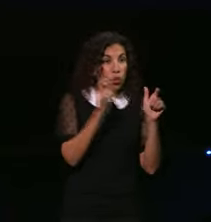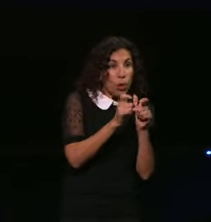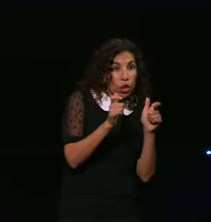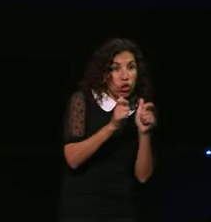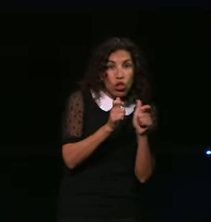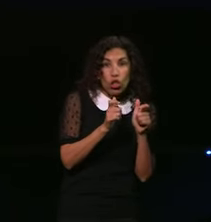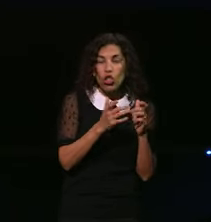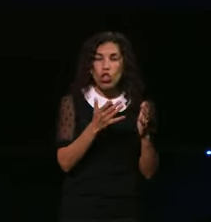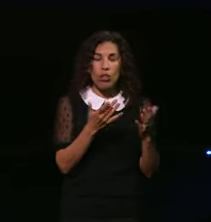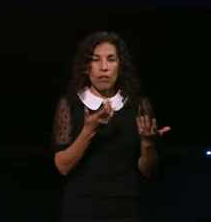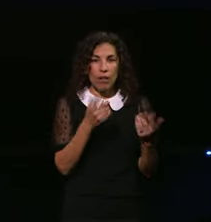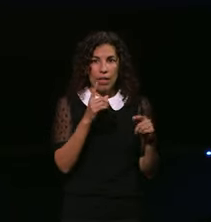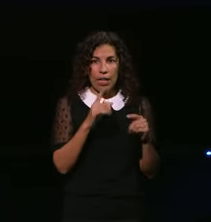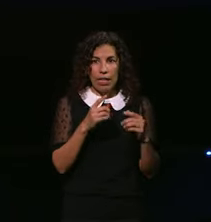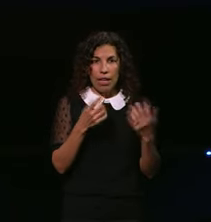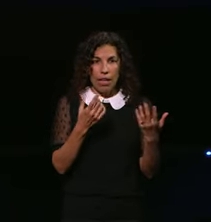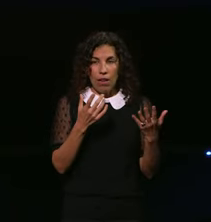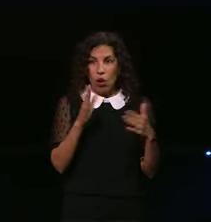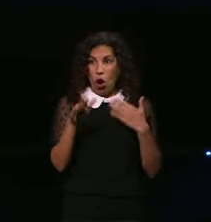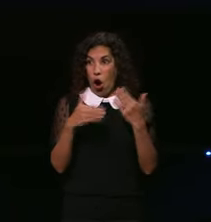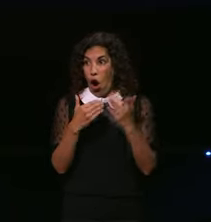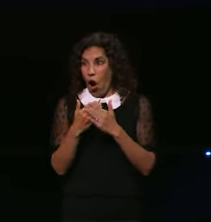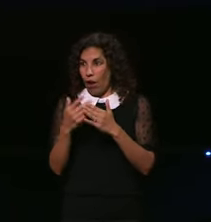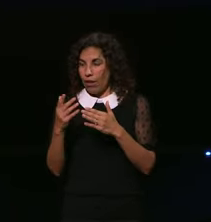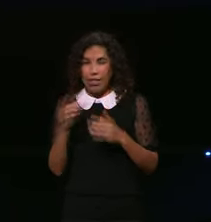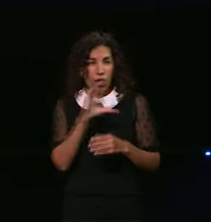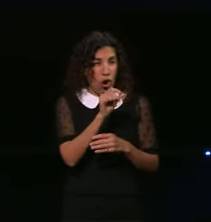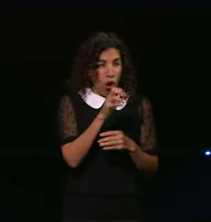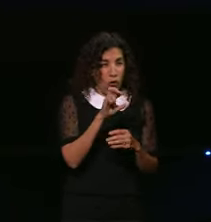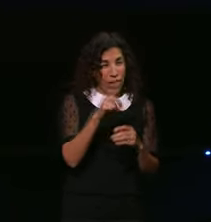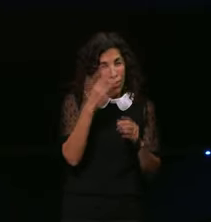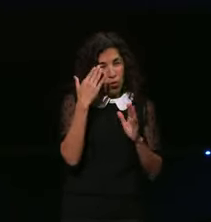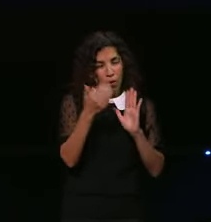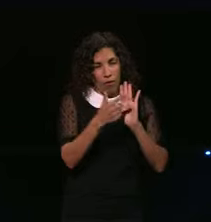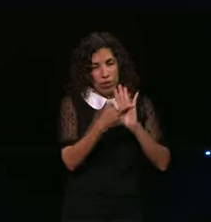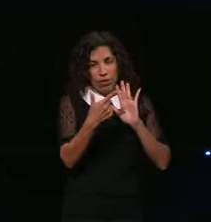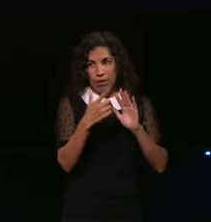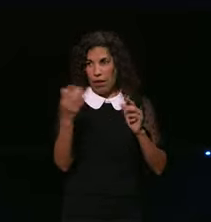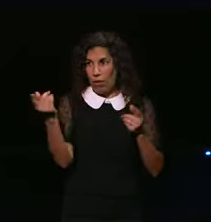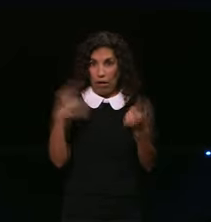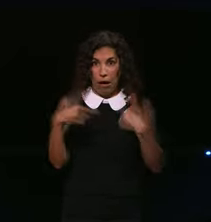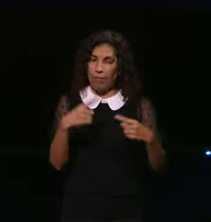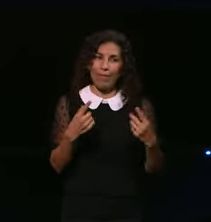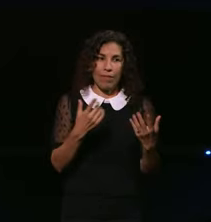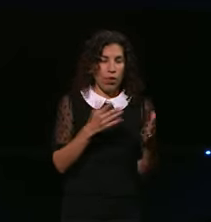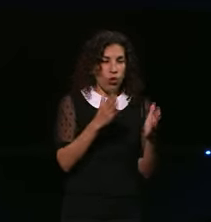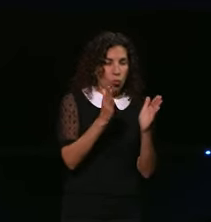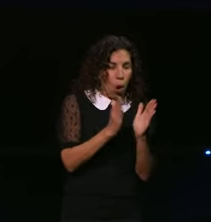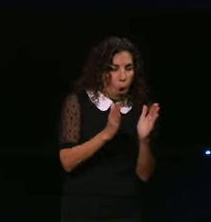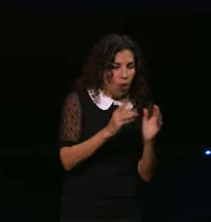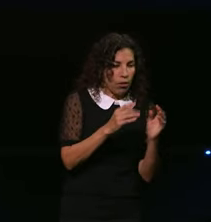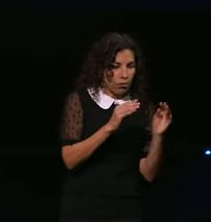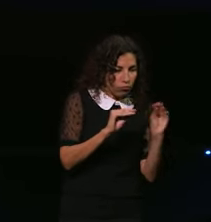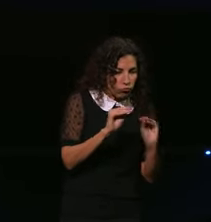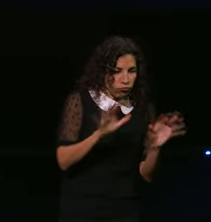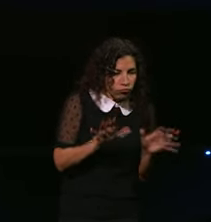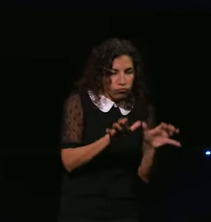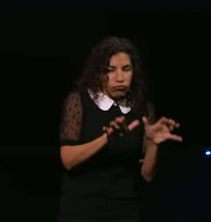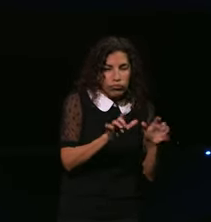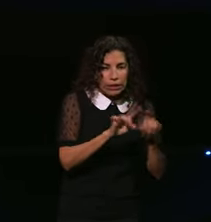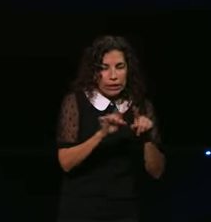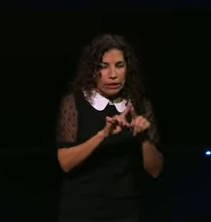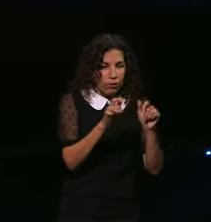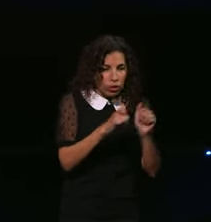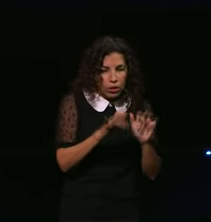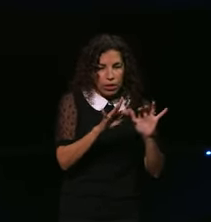because we couldn't get the live cast done initially because of COVID restrictions. So I sculpted a small portrait, and we went from there, just trying